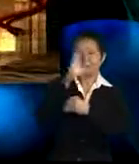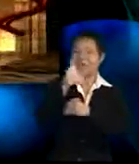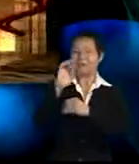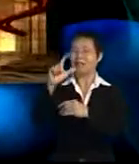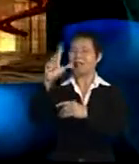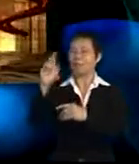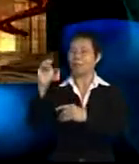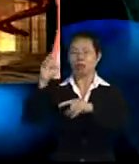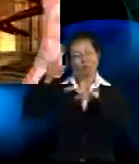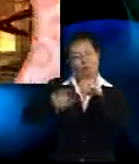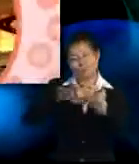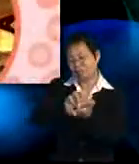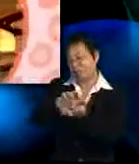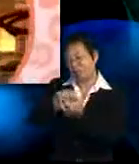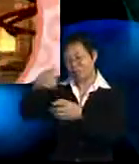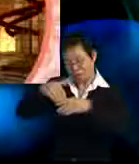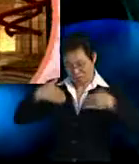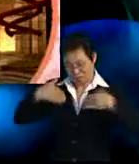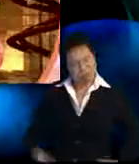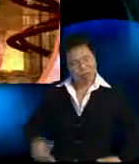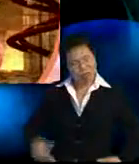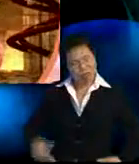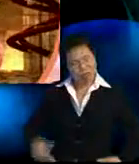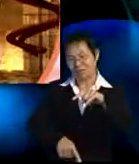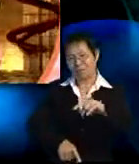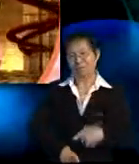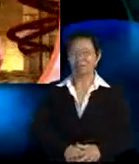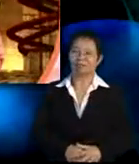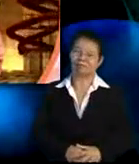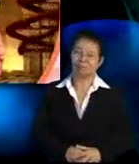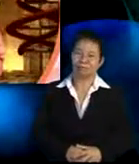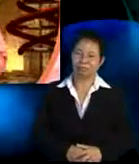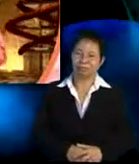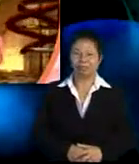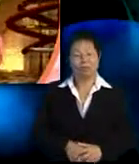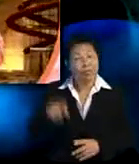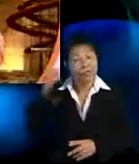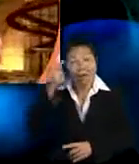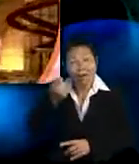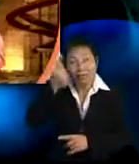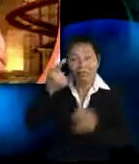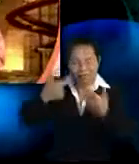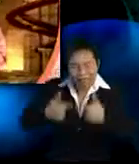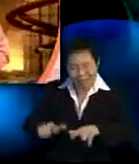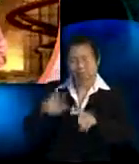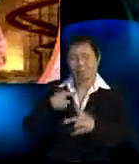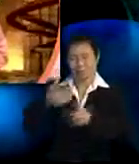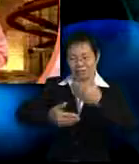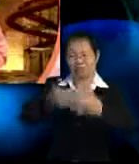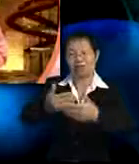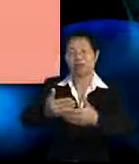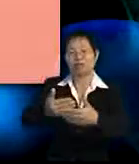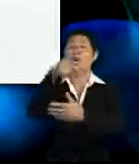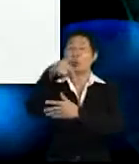Cellulose cannot be digested in our body. You got it? All right, now let's move on to